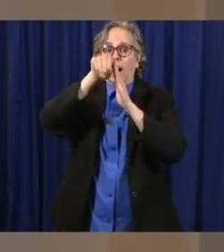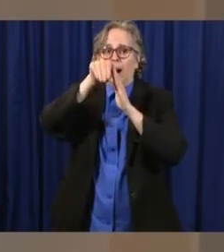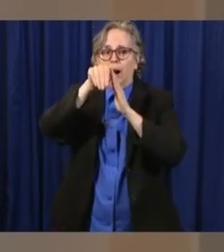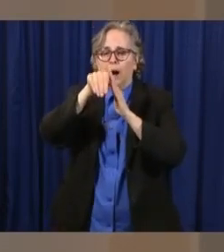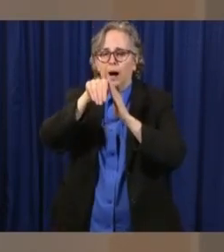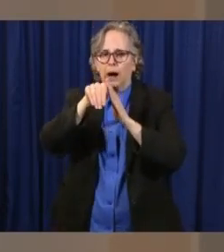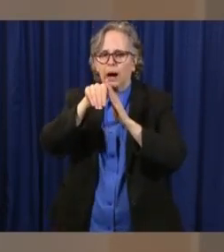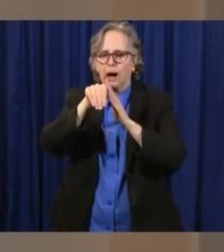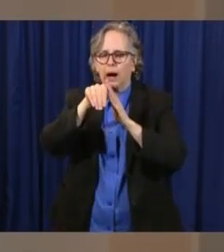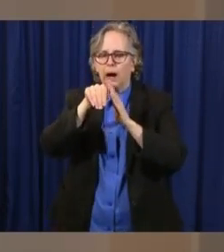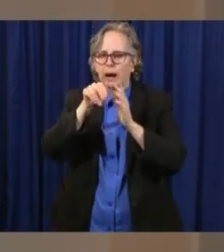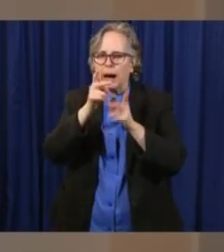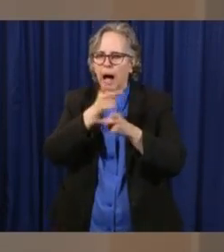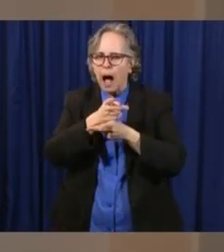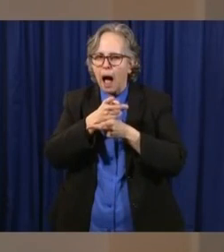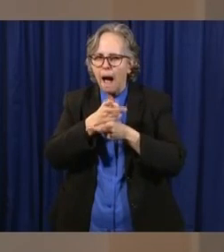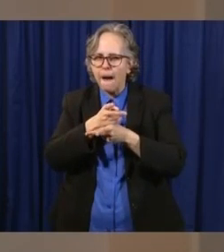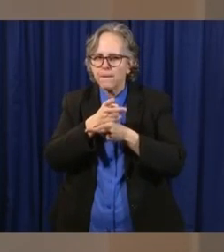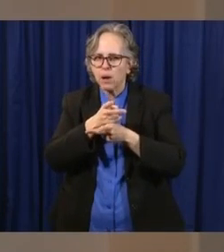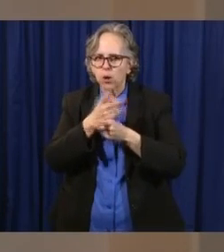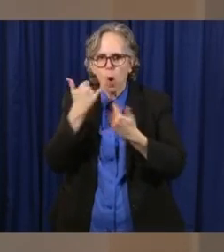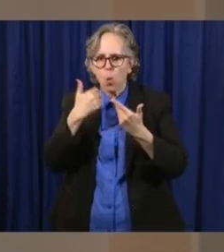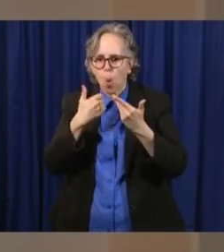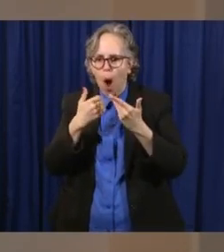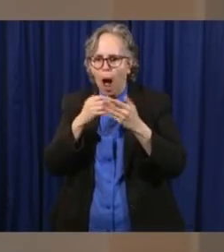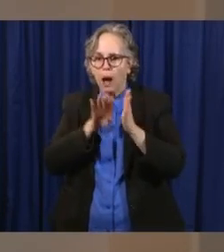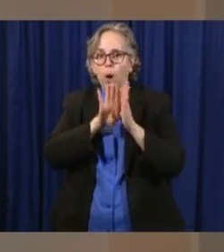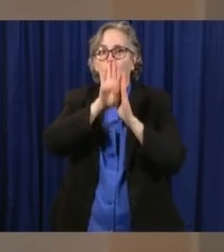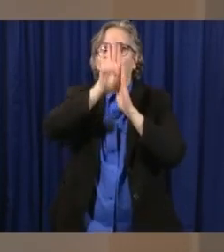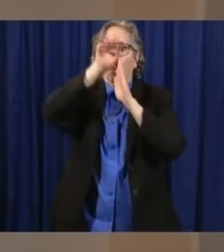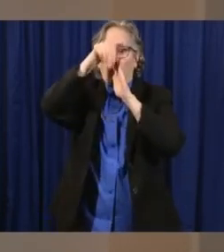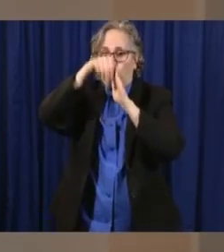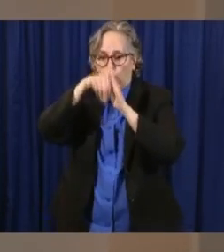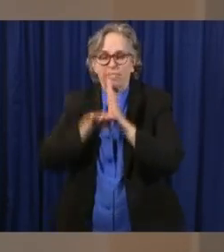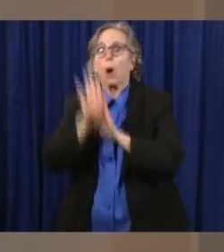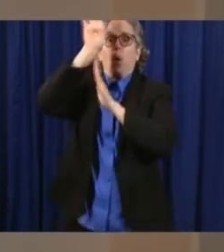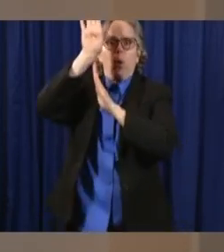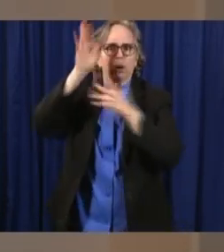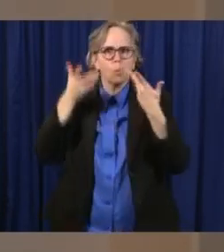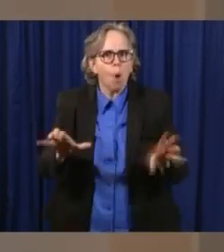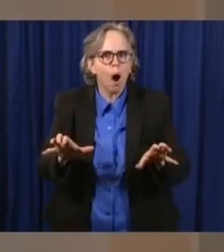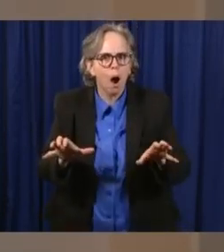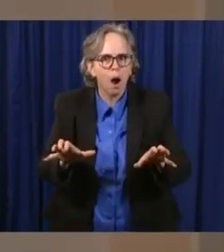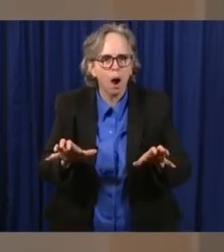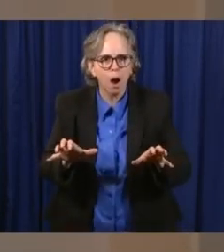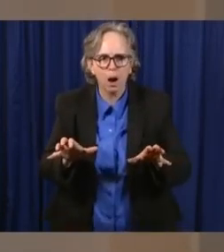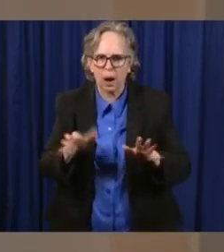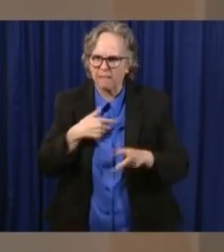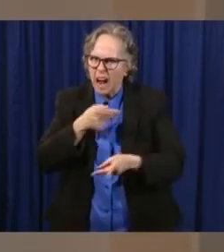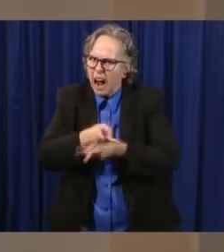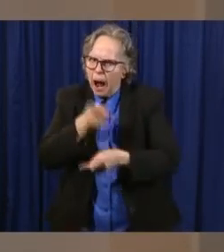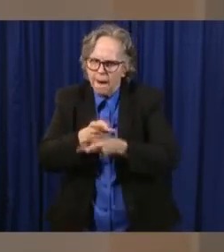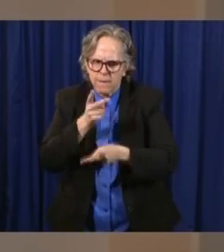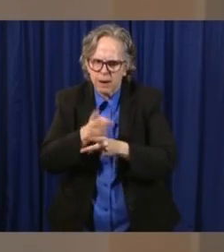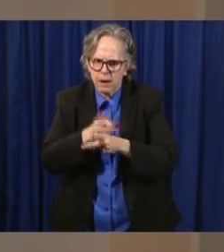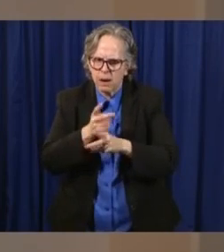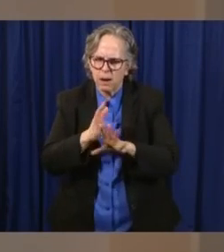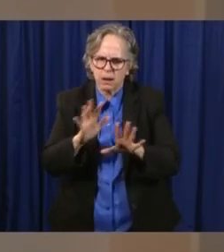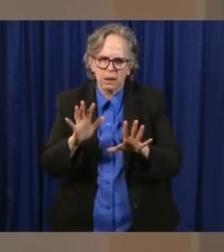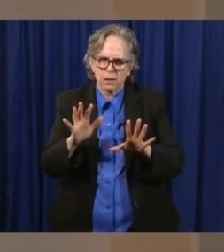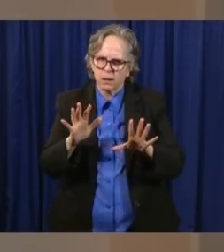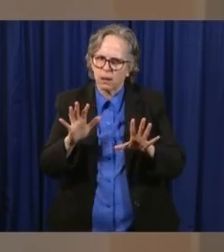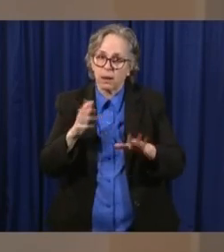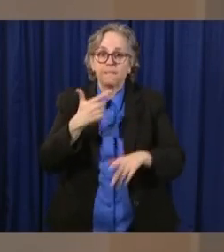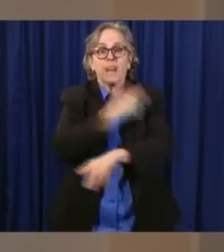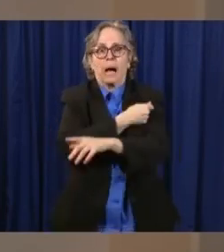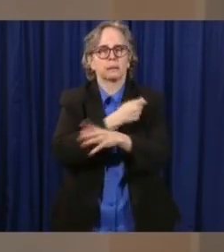spread. A vaccine would be a game changer. We would love it if there was a vaccine. That would solve so many problems, wouldn't it, Dr. Acton? But it's